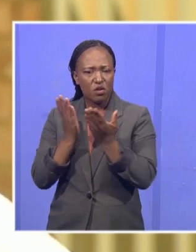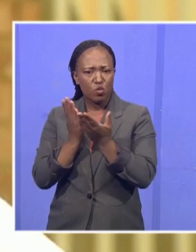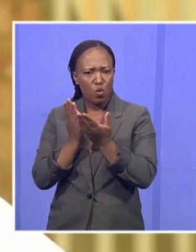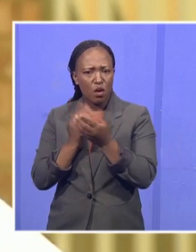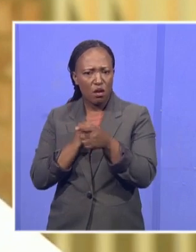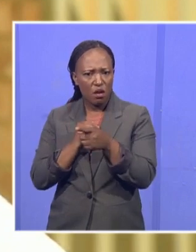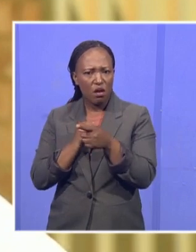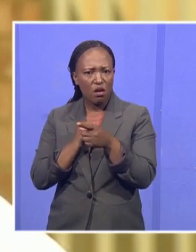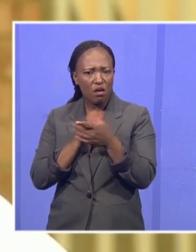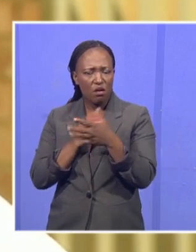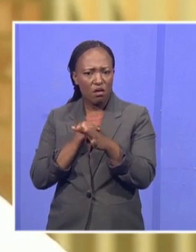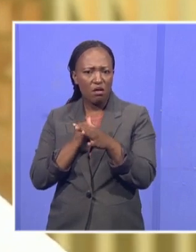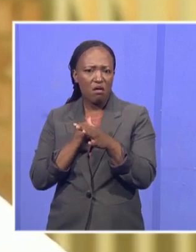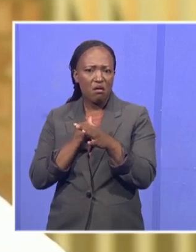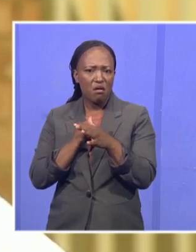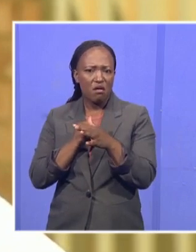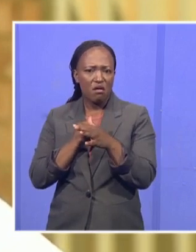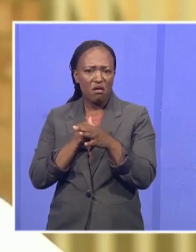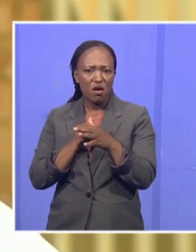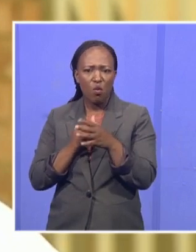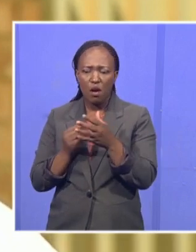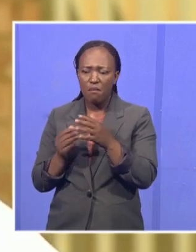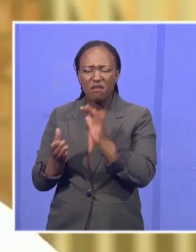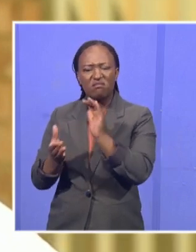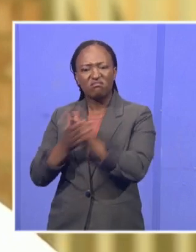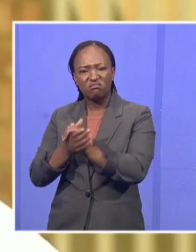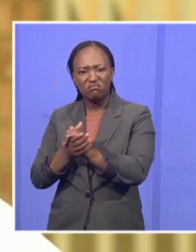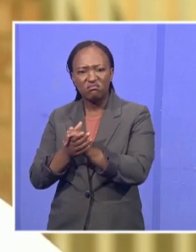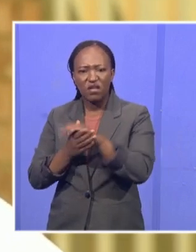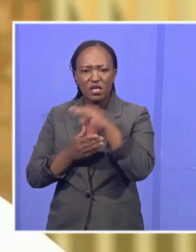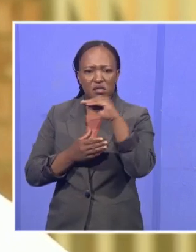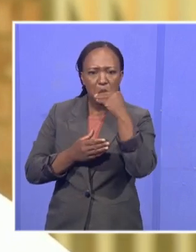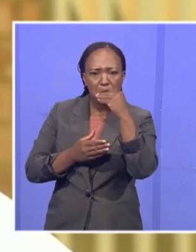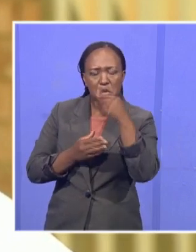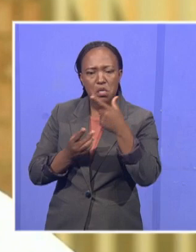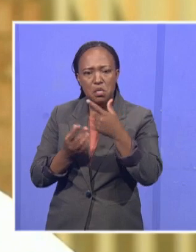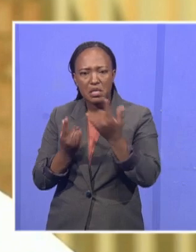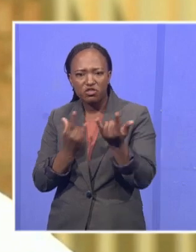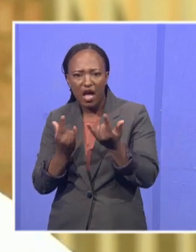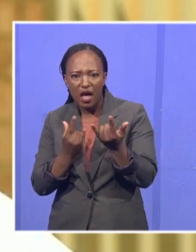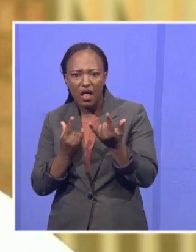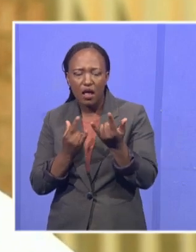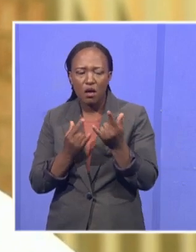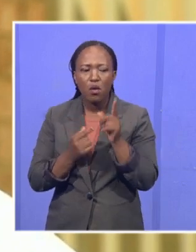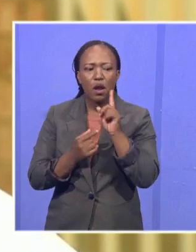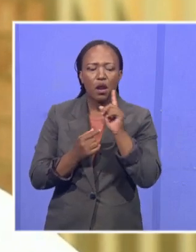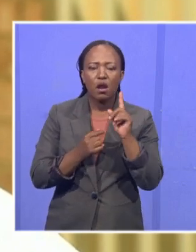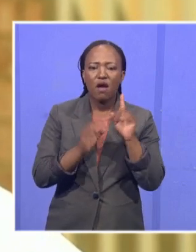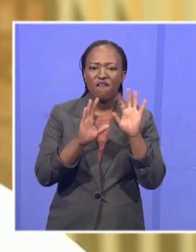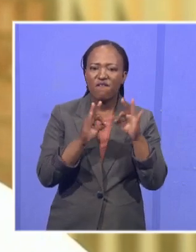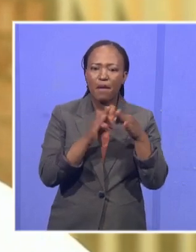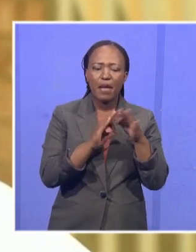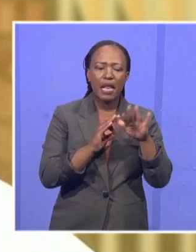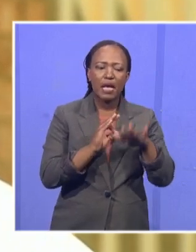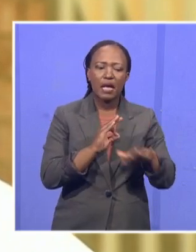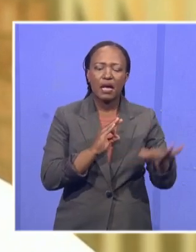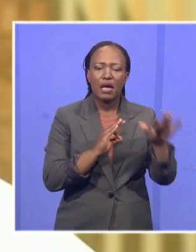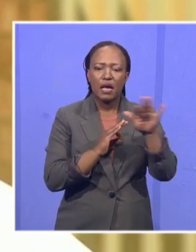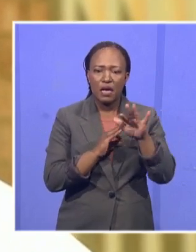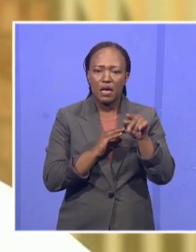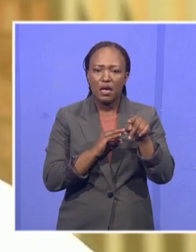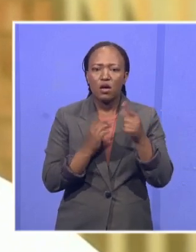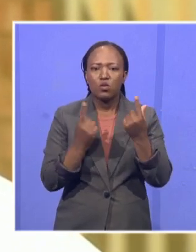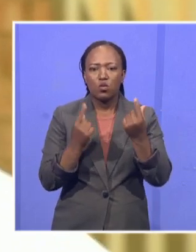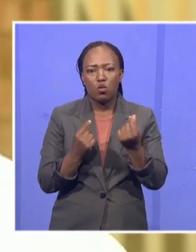some stages he'll be caught smoking dacha or even selling it. But when we checked his family background, we realized he's doing that